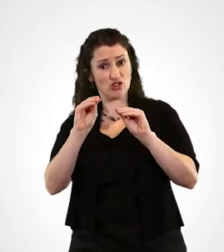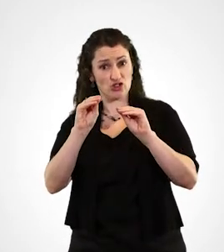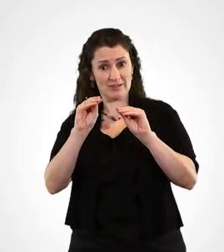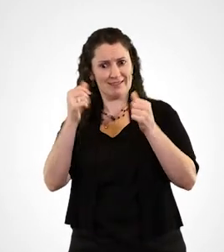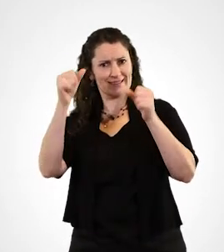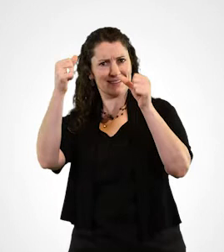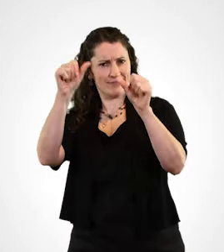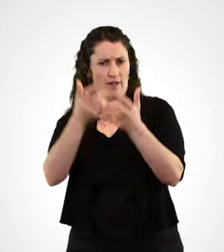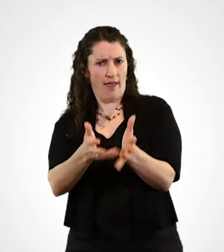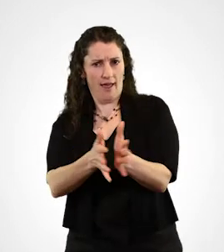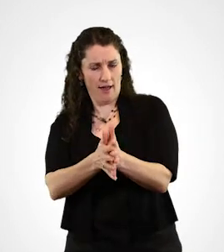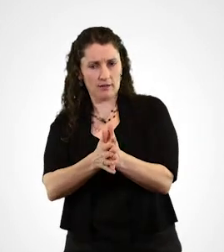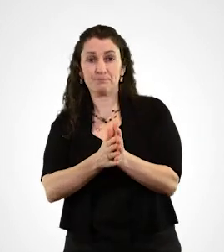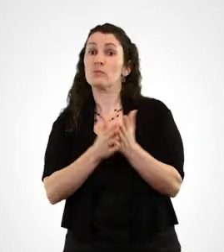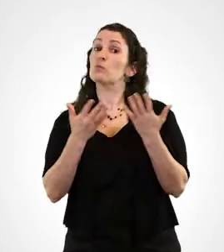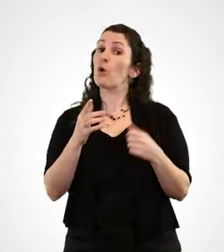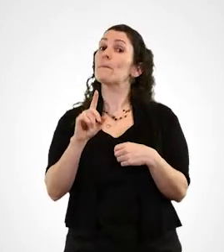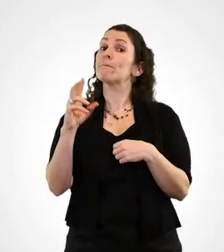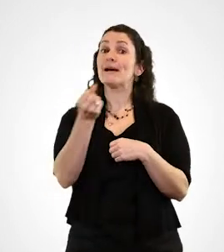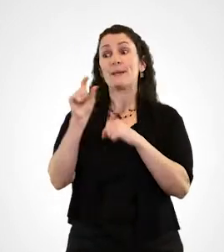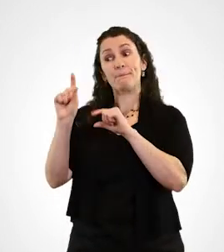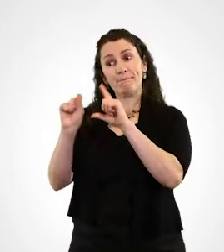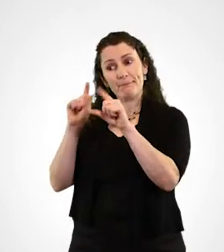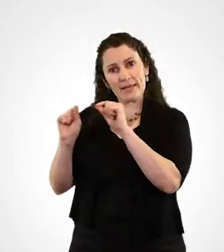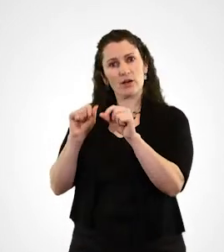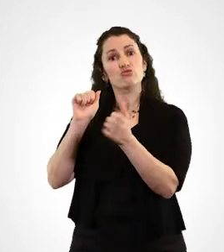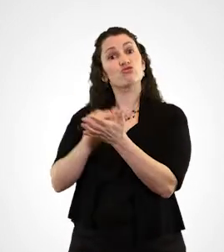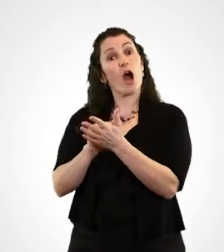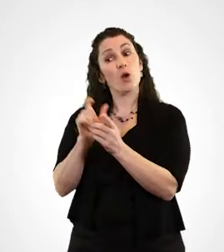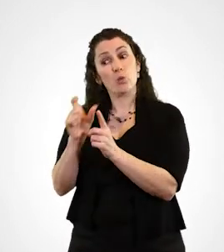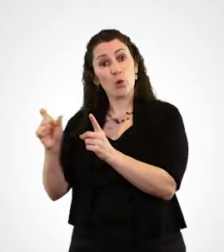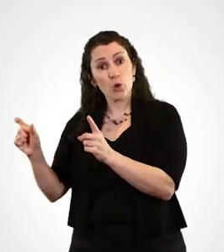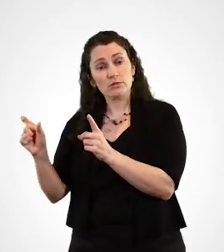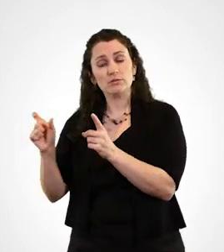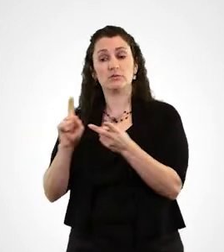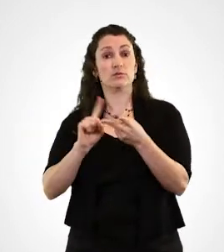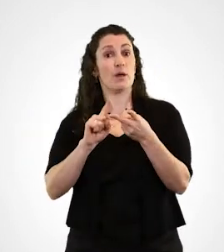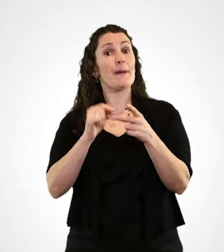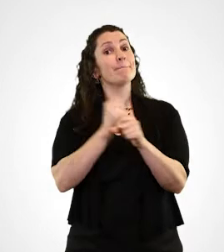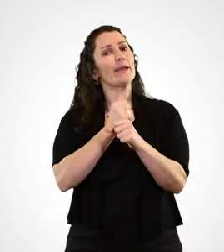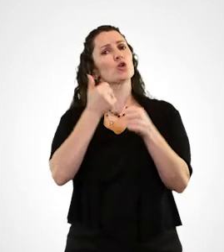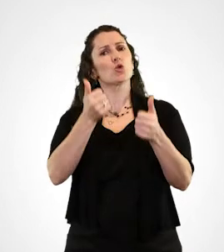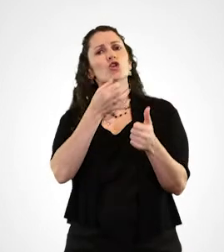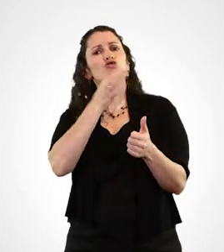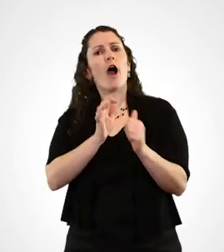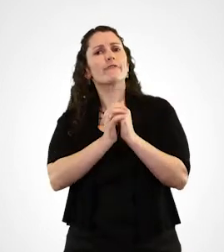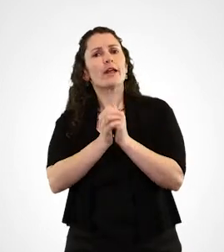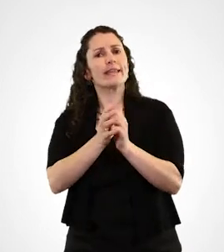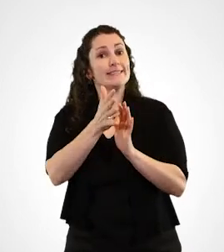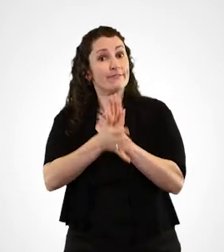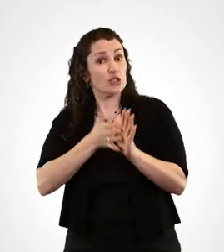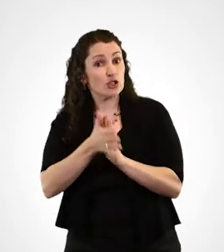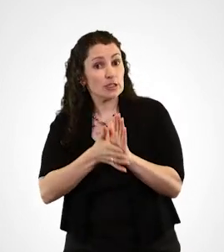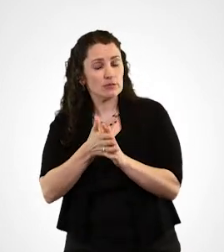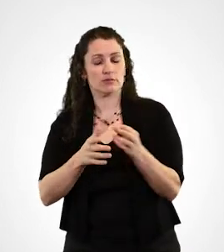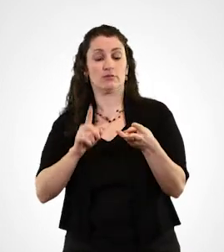think, involves selecting the appropriate words, developing child-friendly definitions,